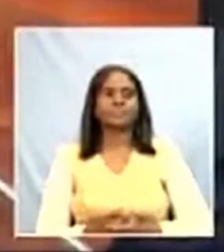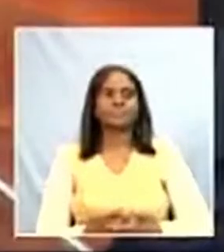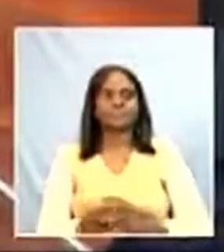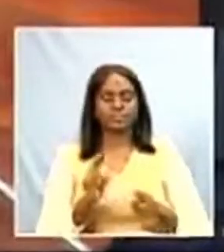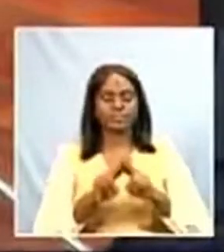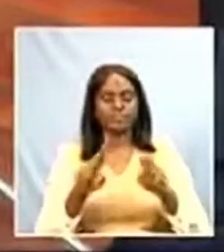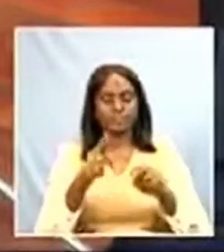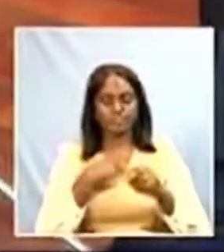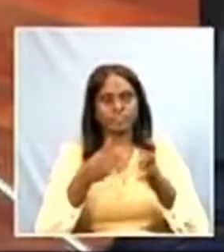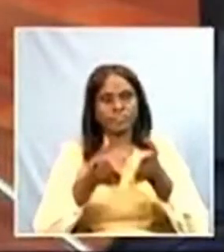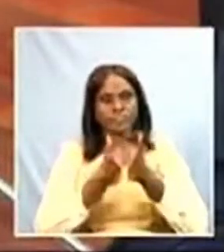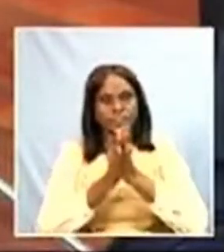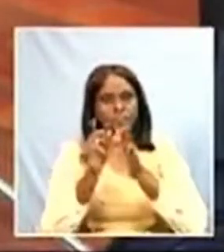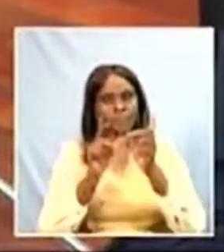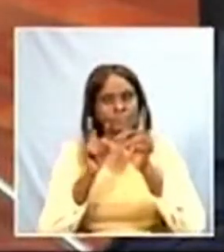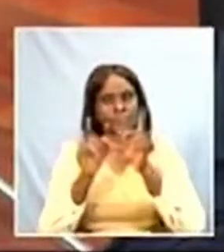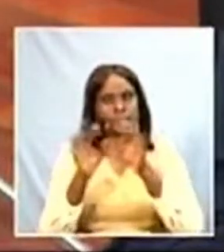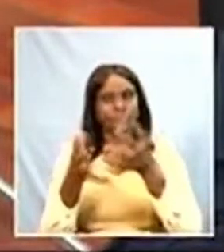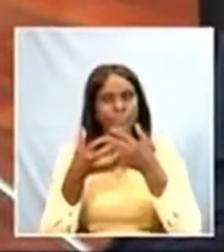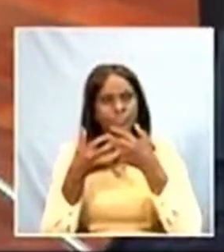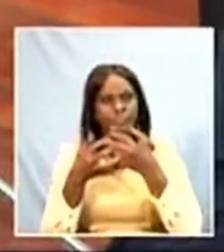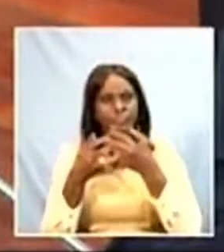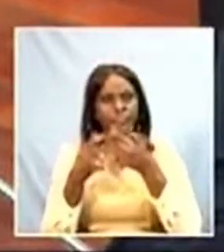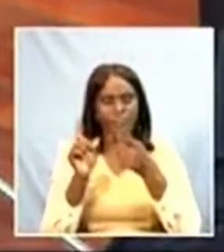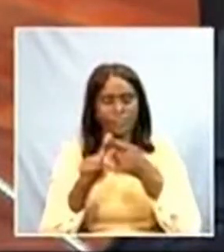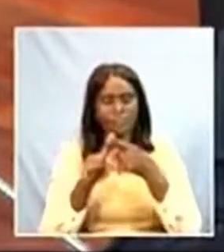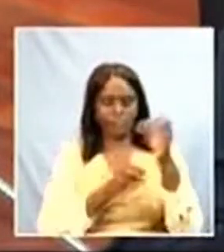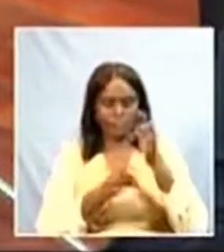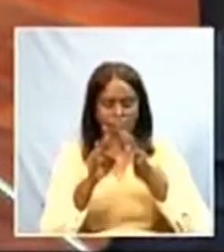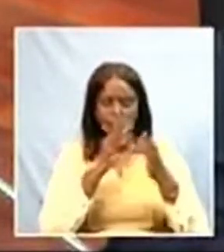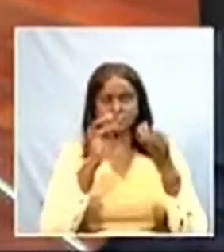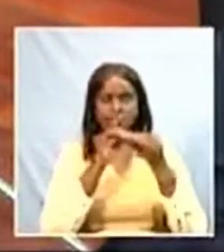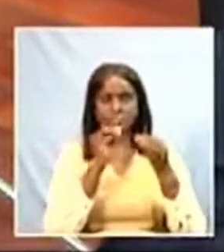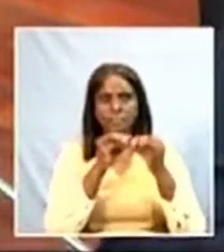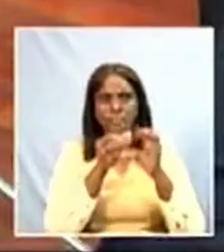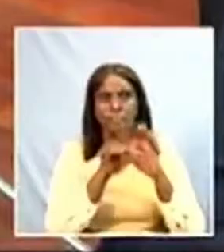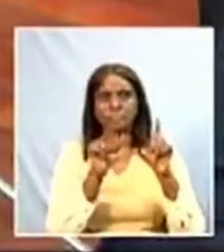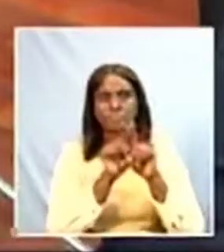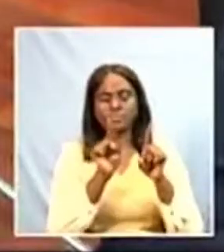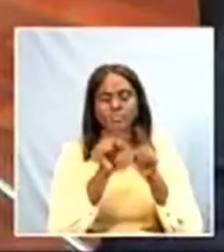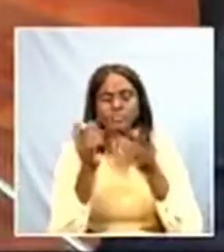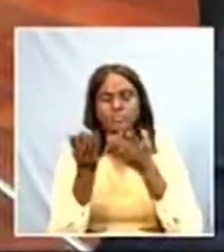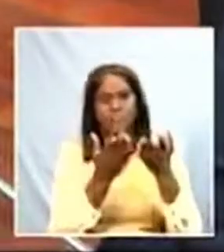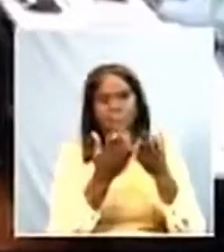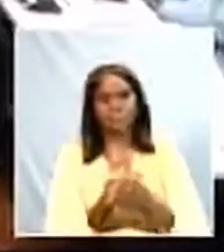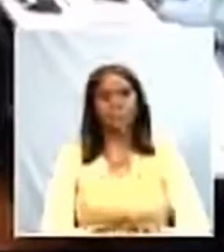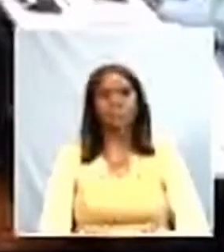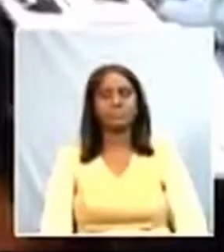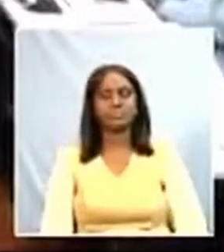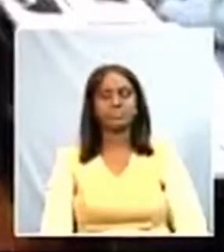Chair, I would like to call upon the Director Engineering to shed more light on the same. Director.